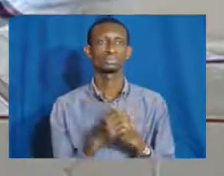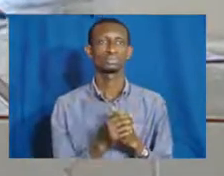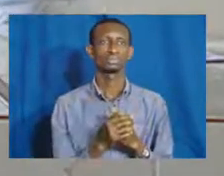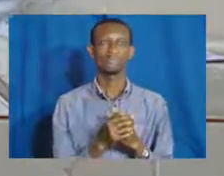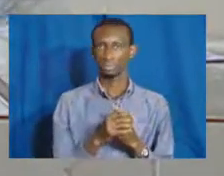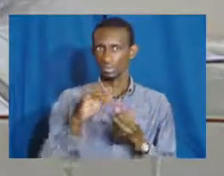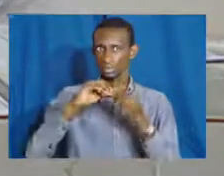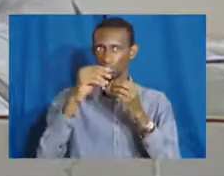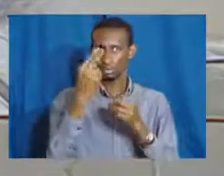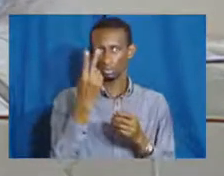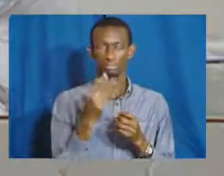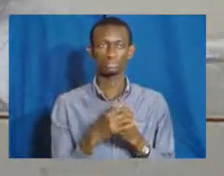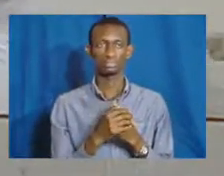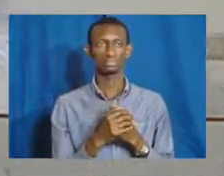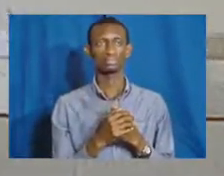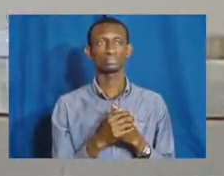Number 2.